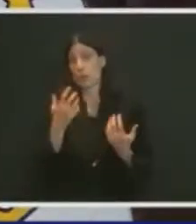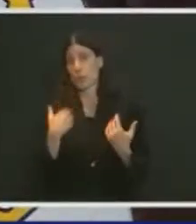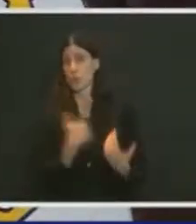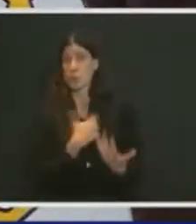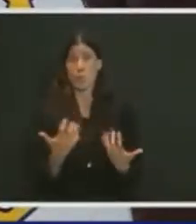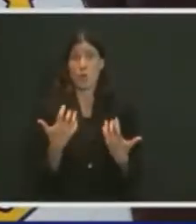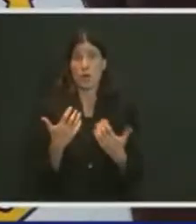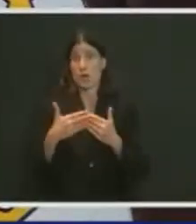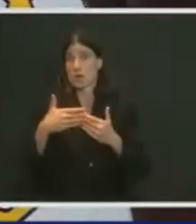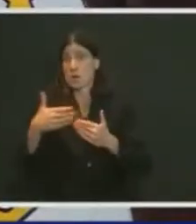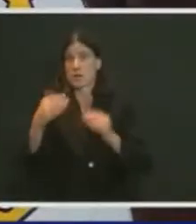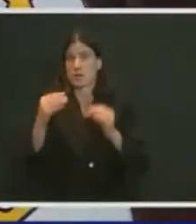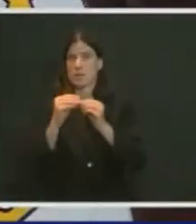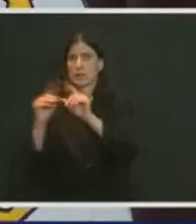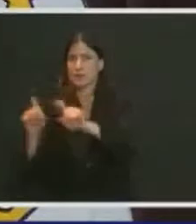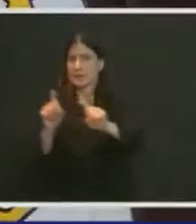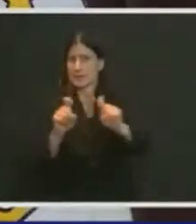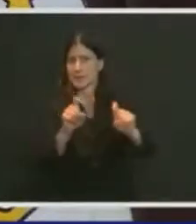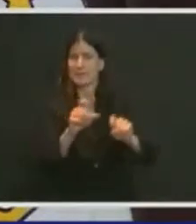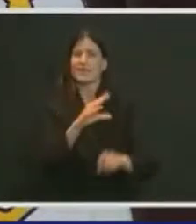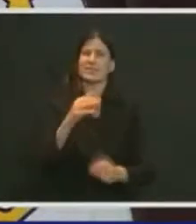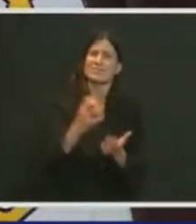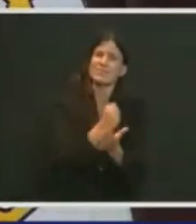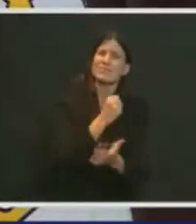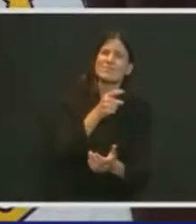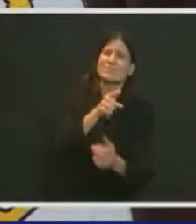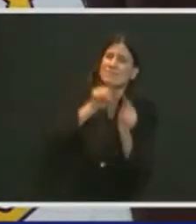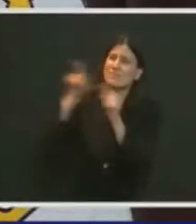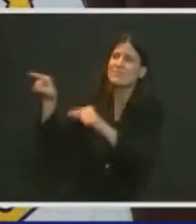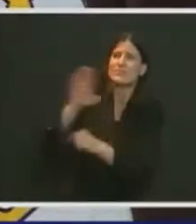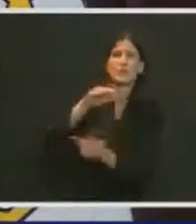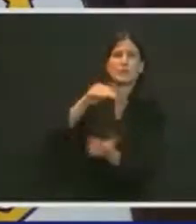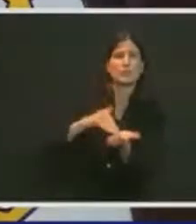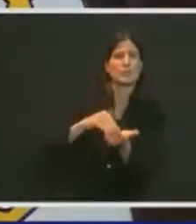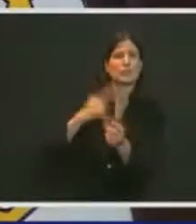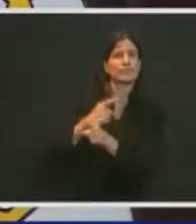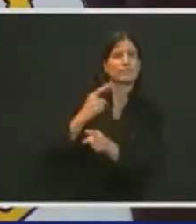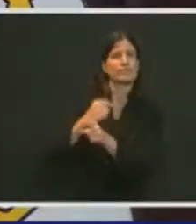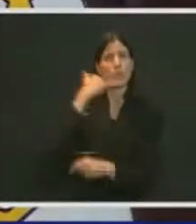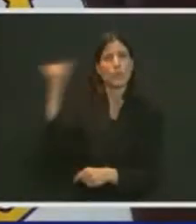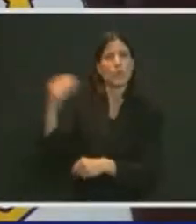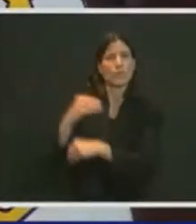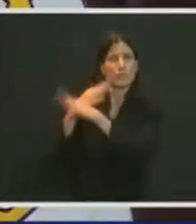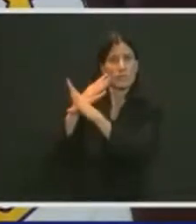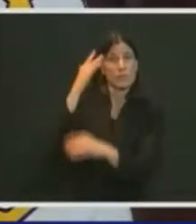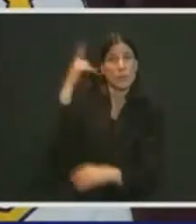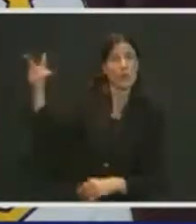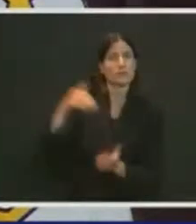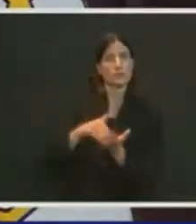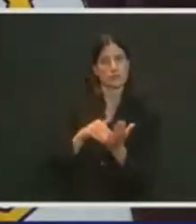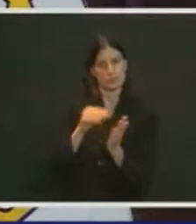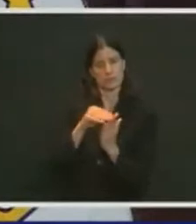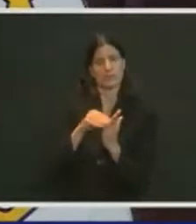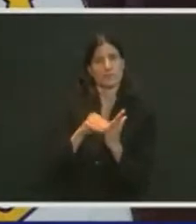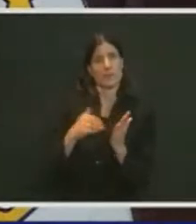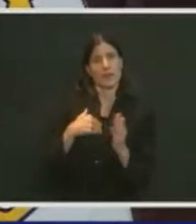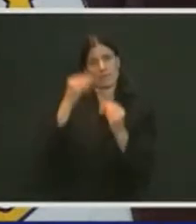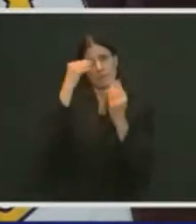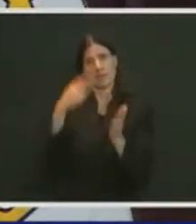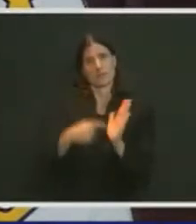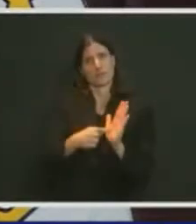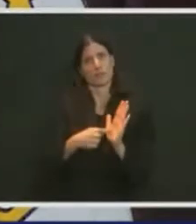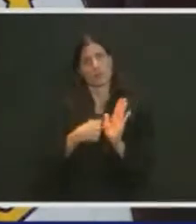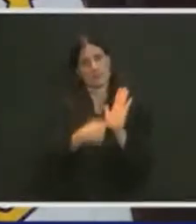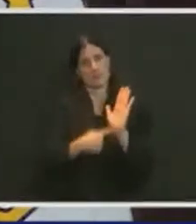direct connection with the primary care and healthcare provider community so that patients can have the support they need.